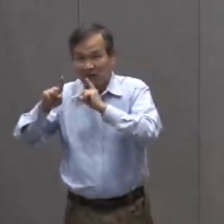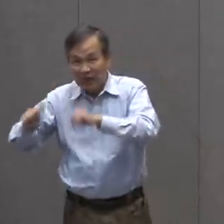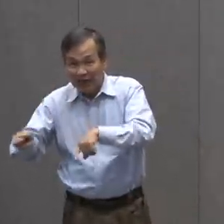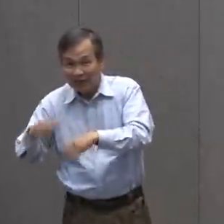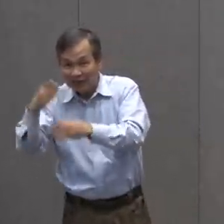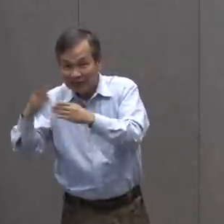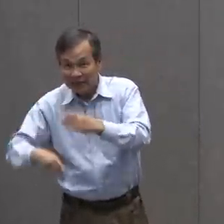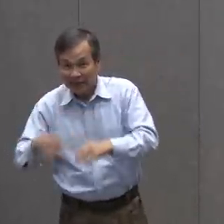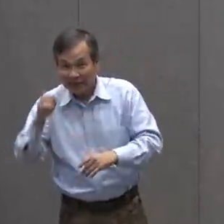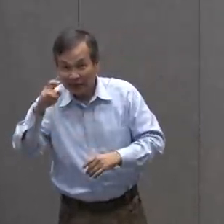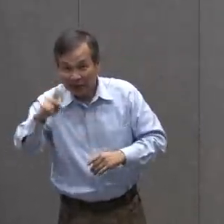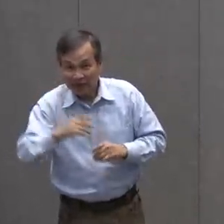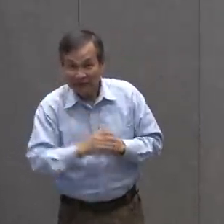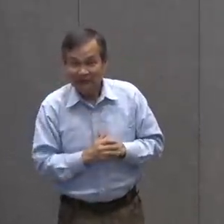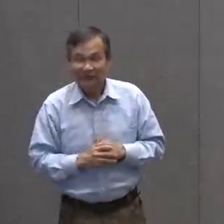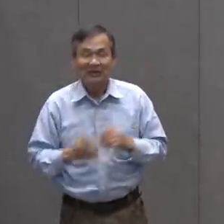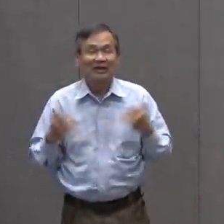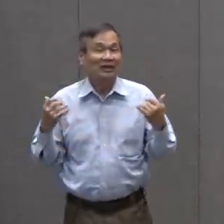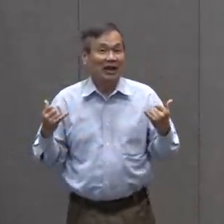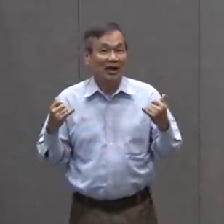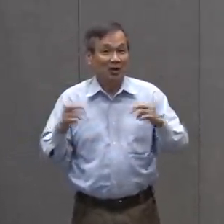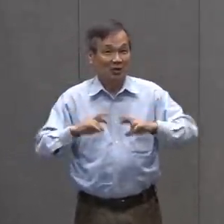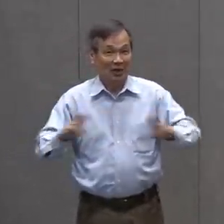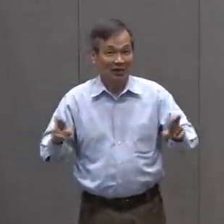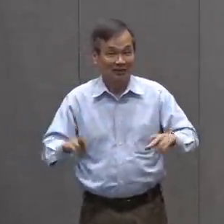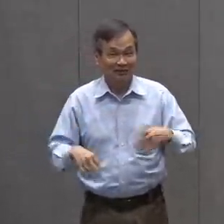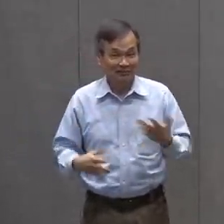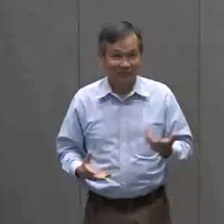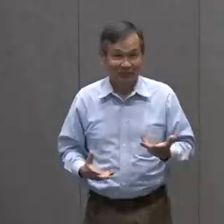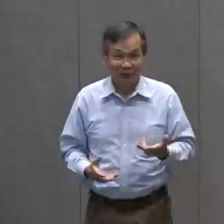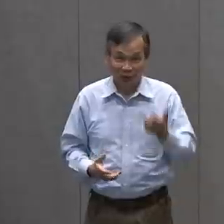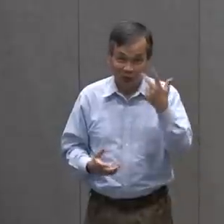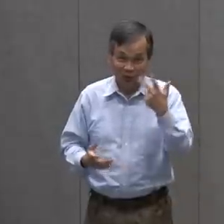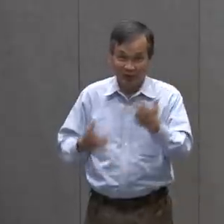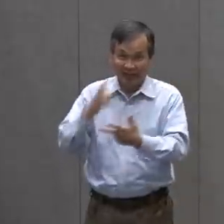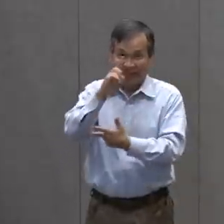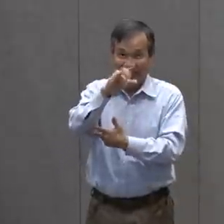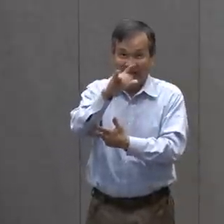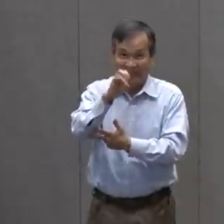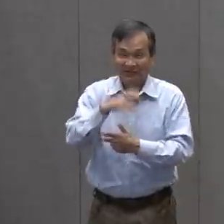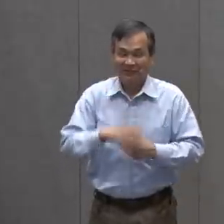there. All right, so shall I do my first roll? Sure. Okay.